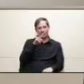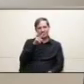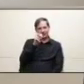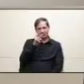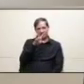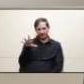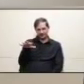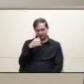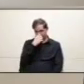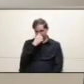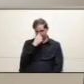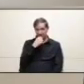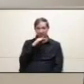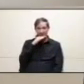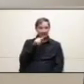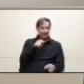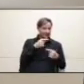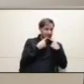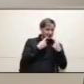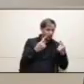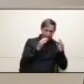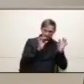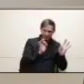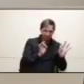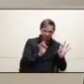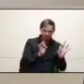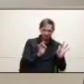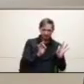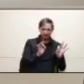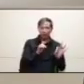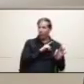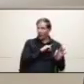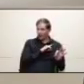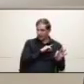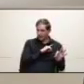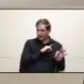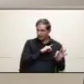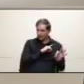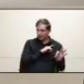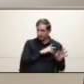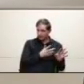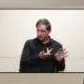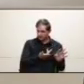not properly disclosed to the council. The next question there is why.